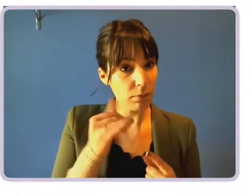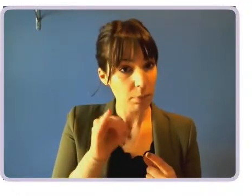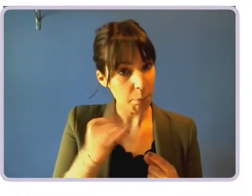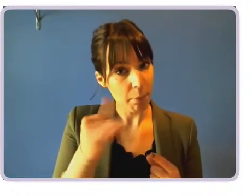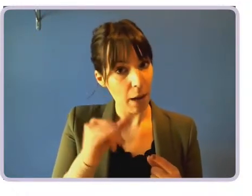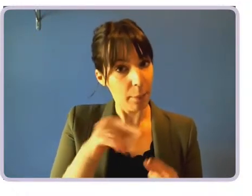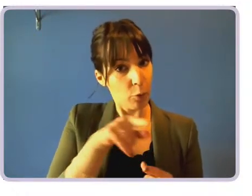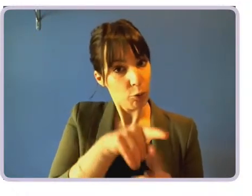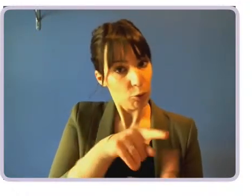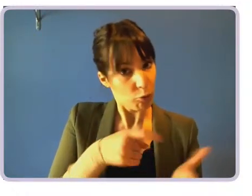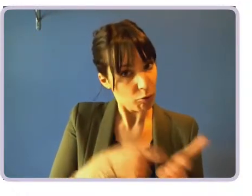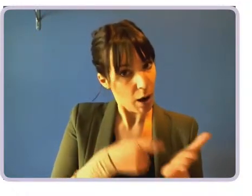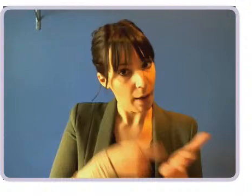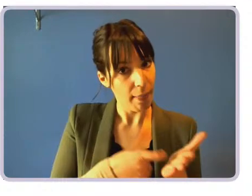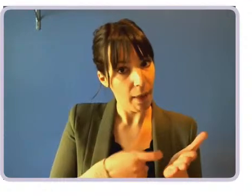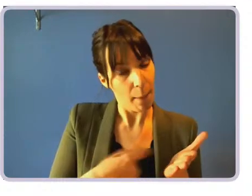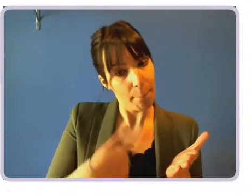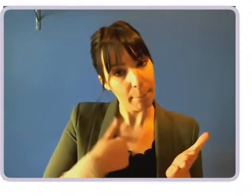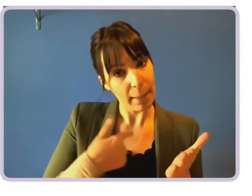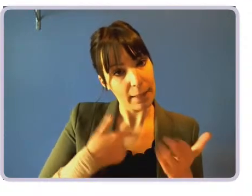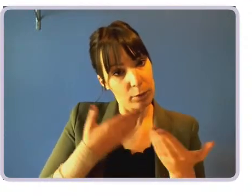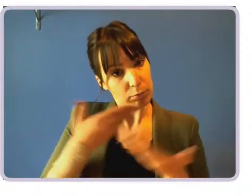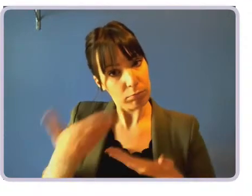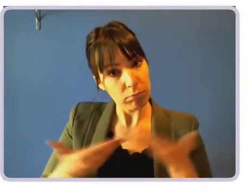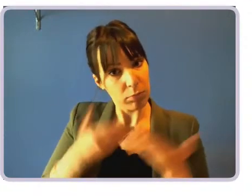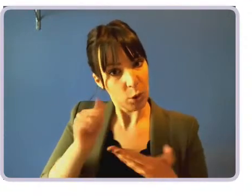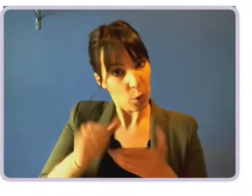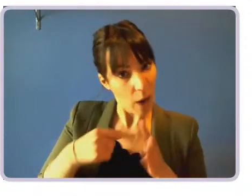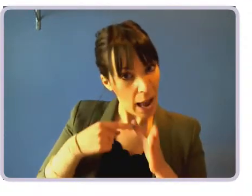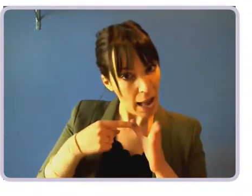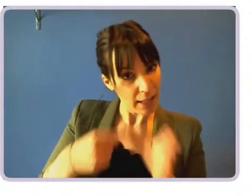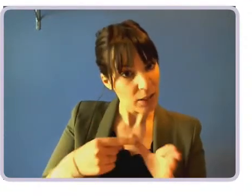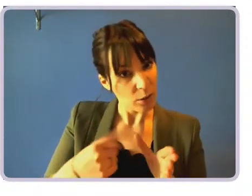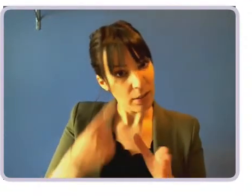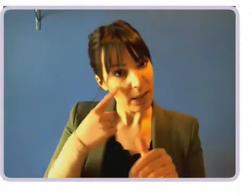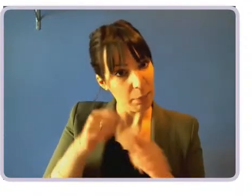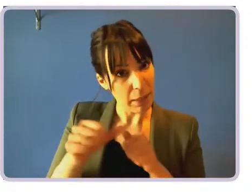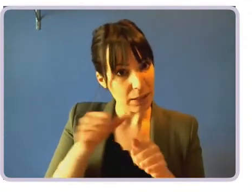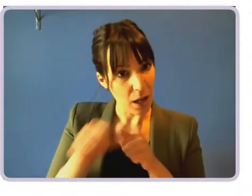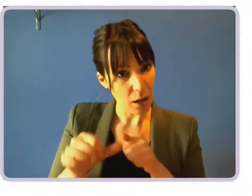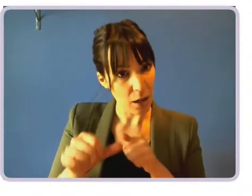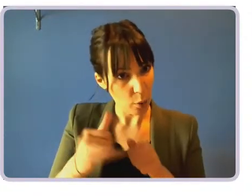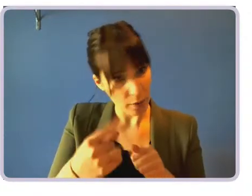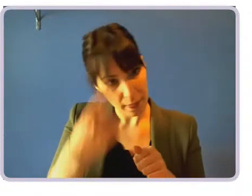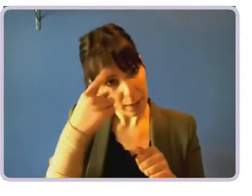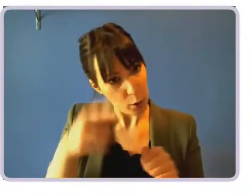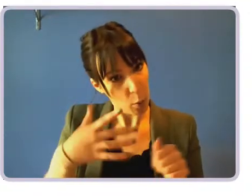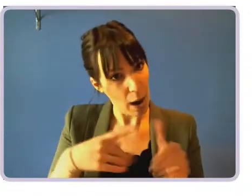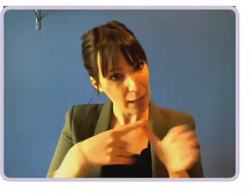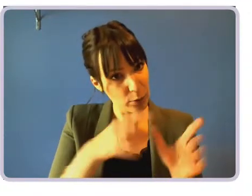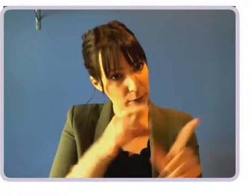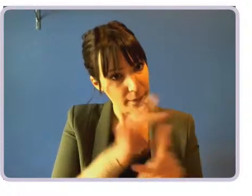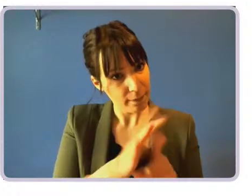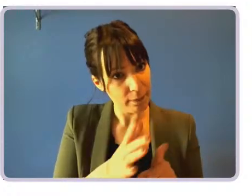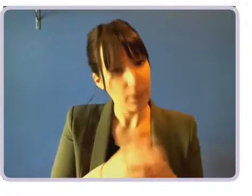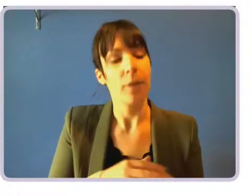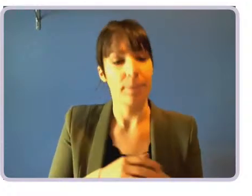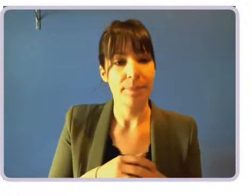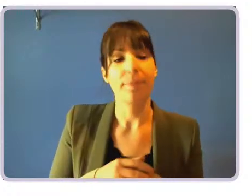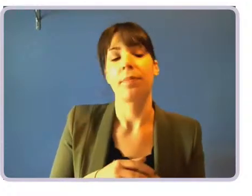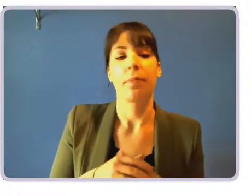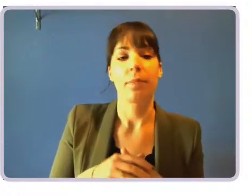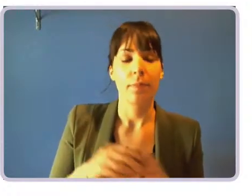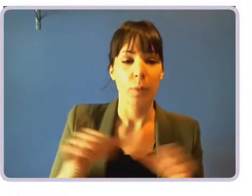just go through your answers? Or are you okay? Okay. All right.